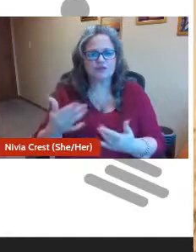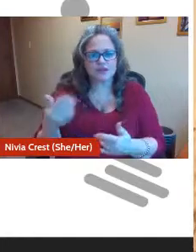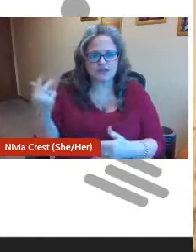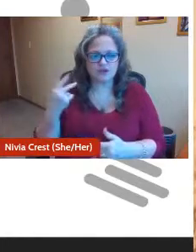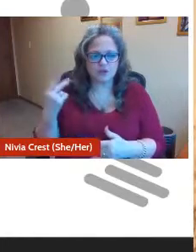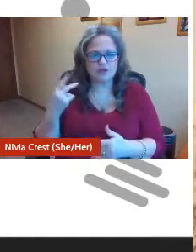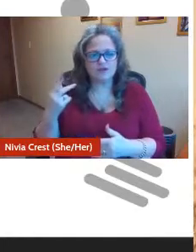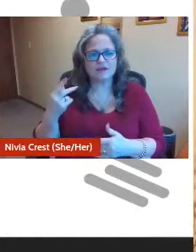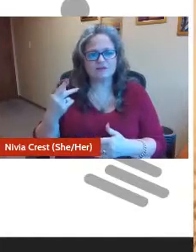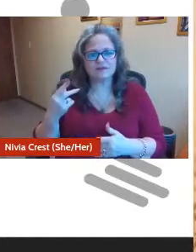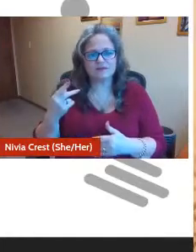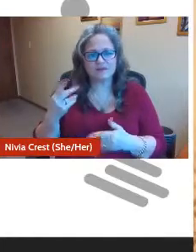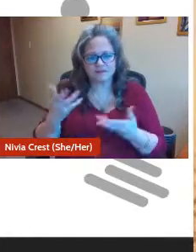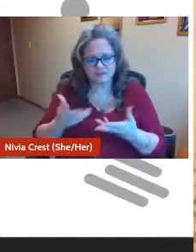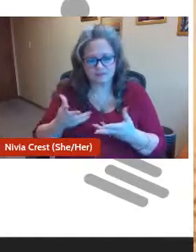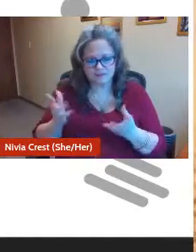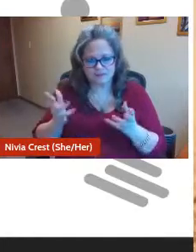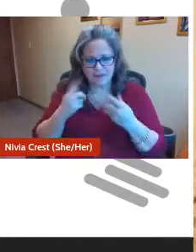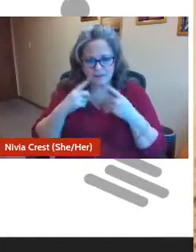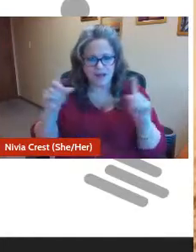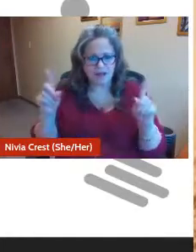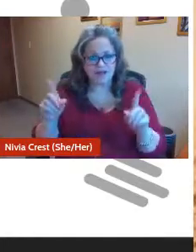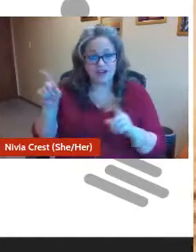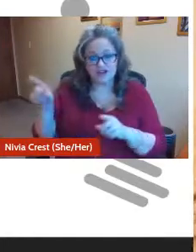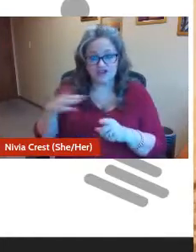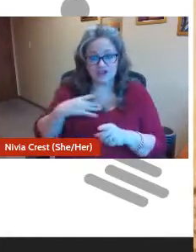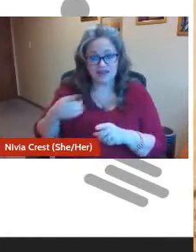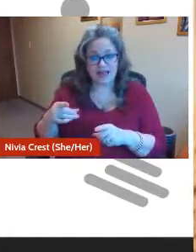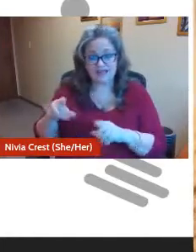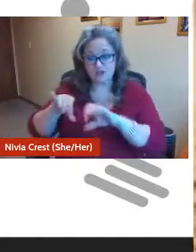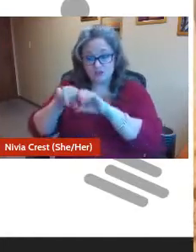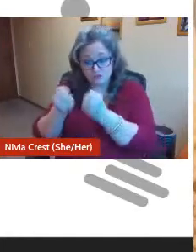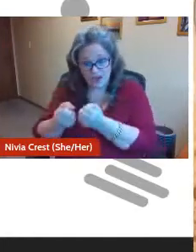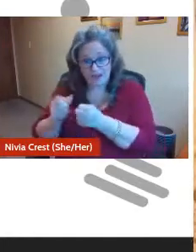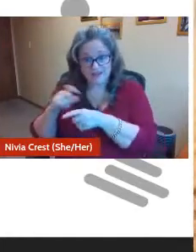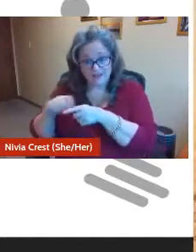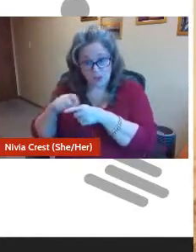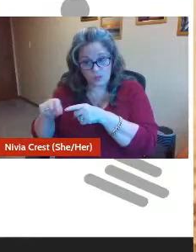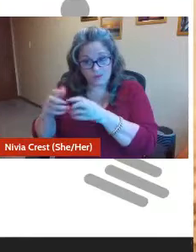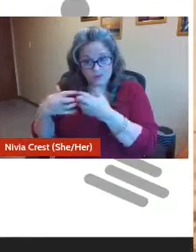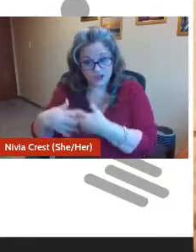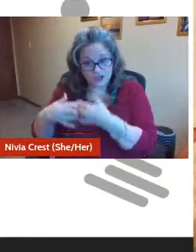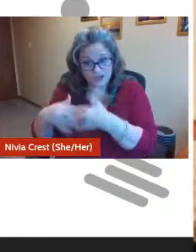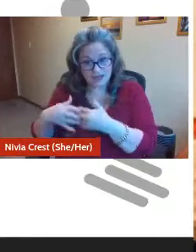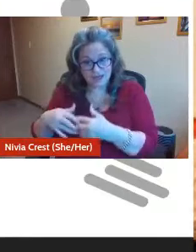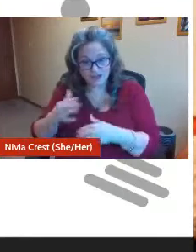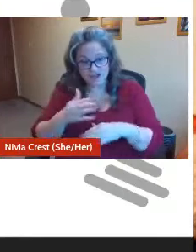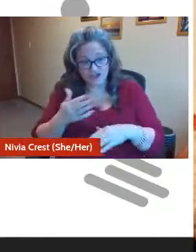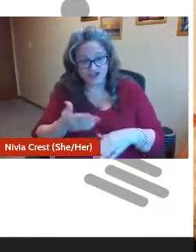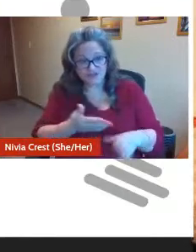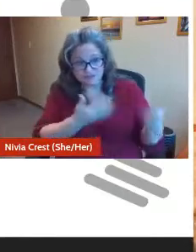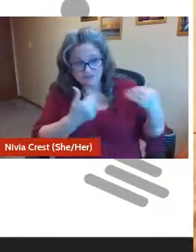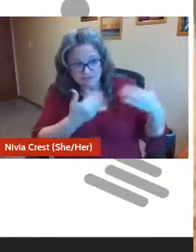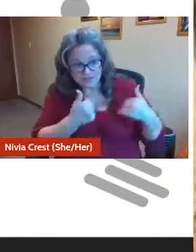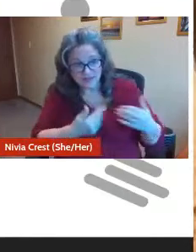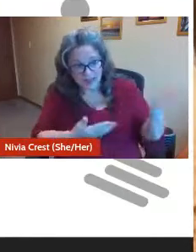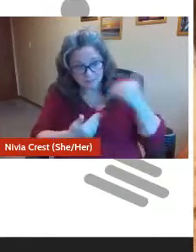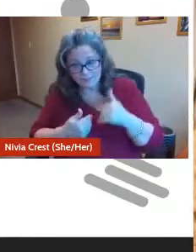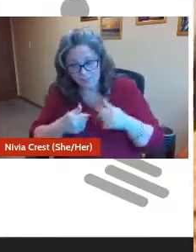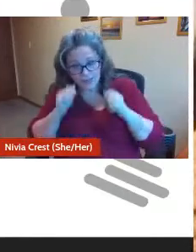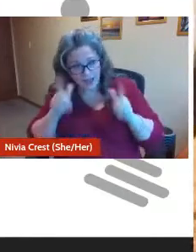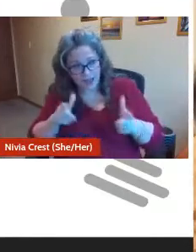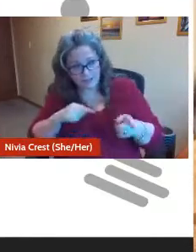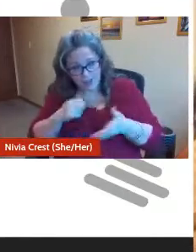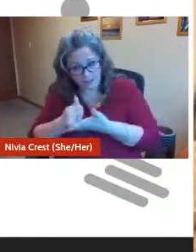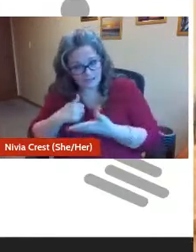us. Like, she likes to break the sewing machine. She calls me at night. Like, babe, wake up. I need help.